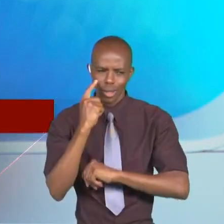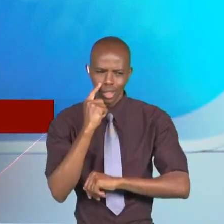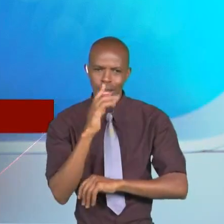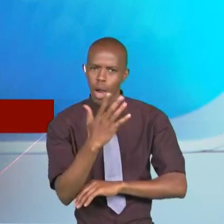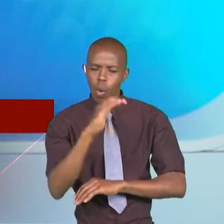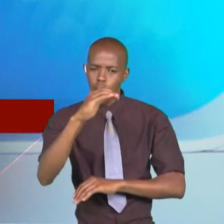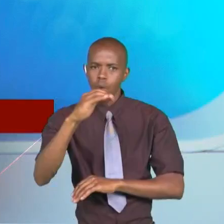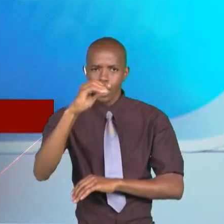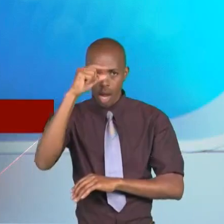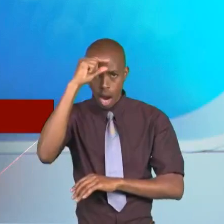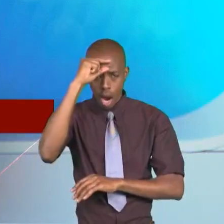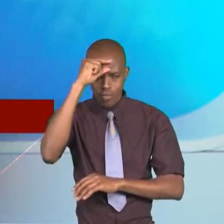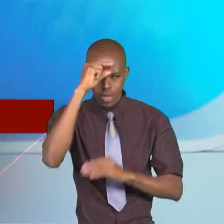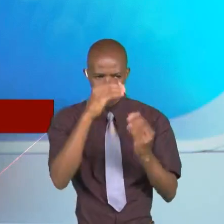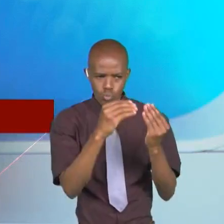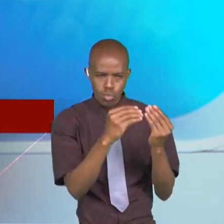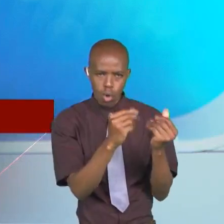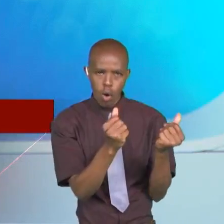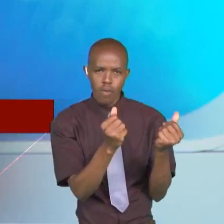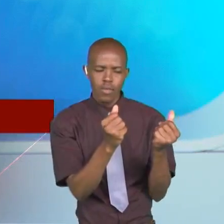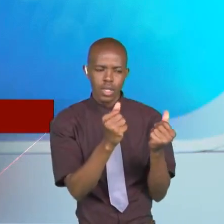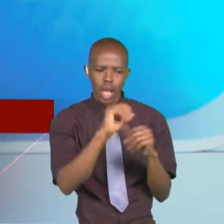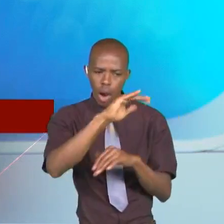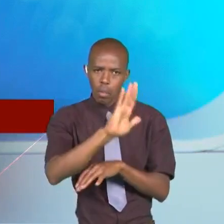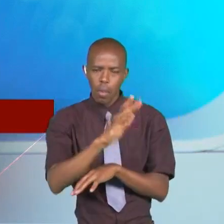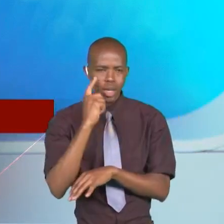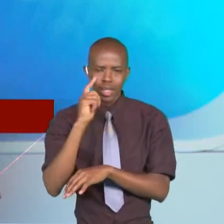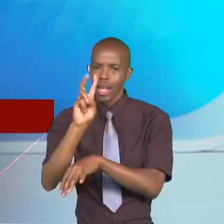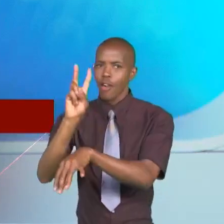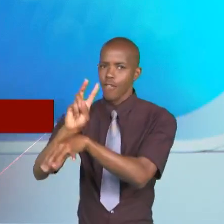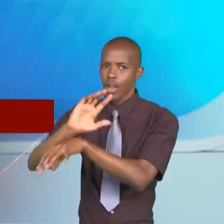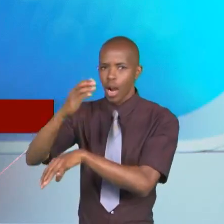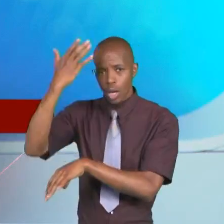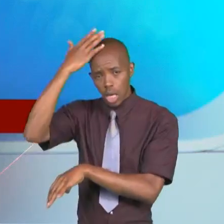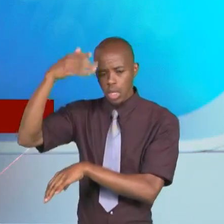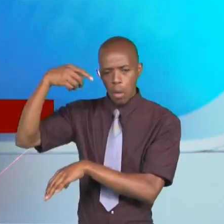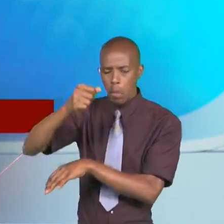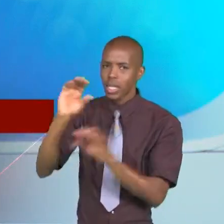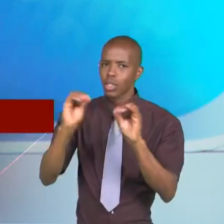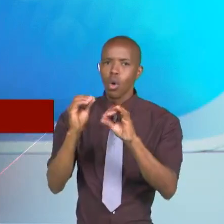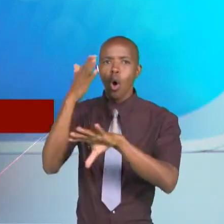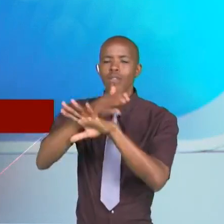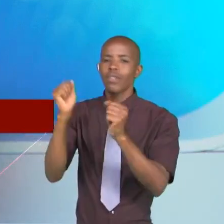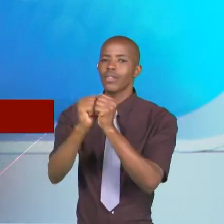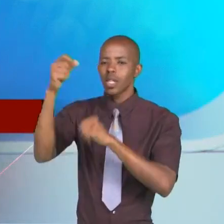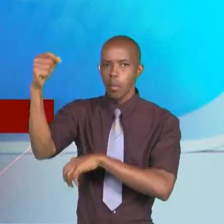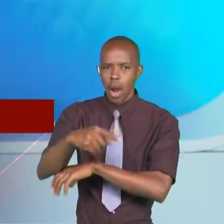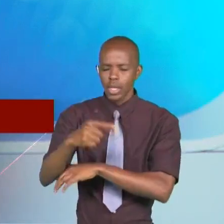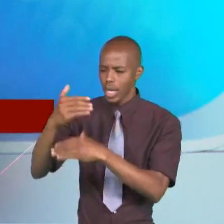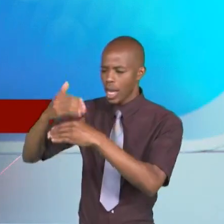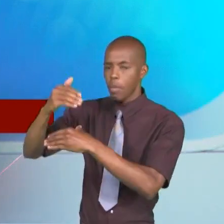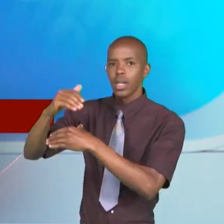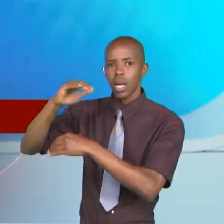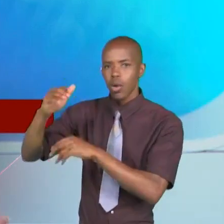county governments have handled the same within their counties, and I look at Vihiga County, nurses have not been paid for over 15 months. Go to the neighboring